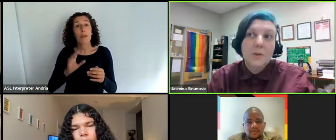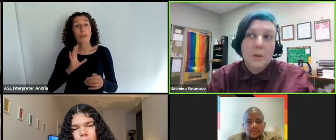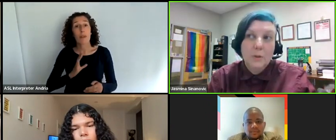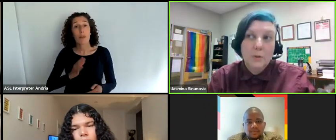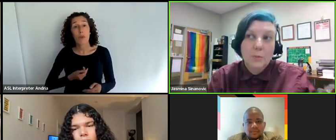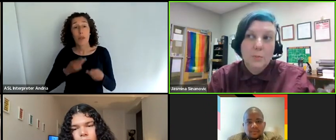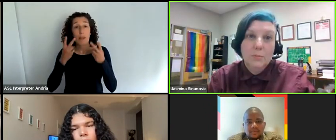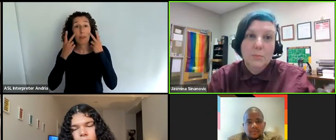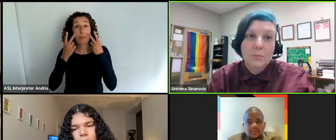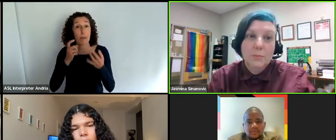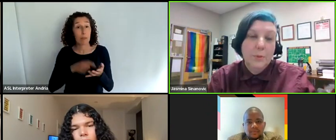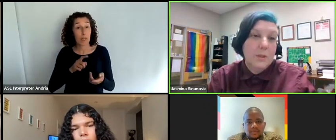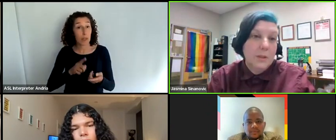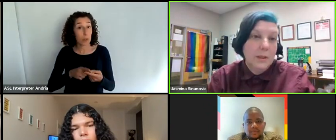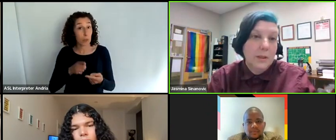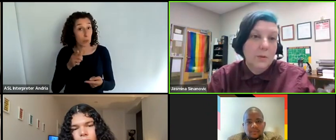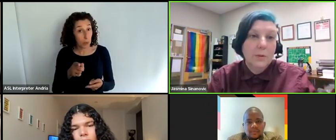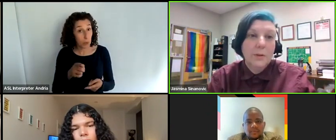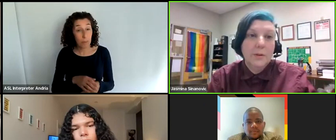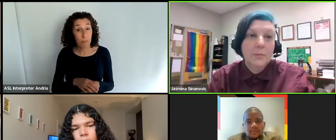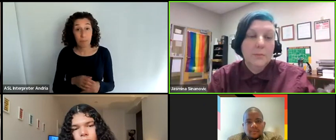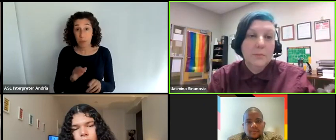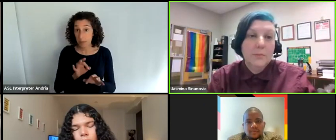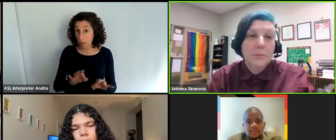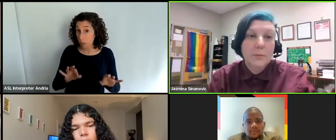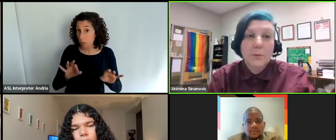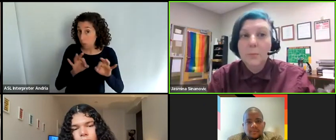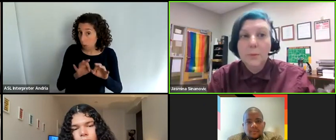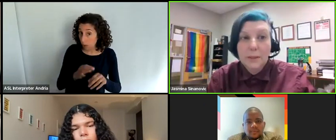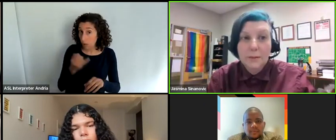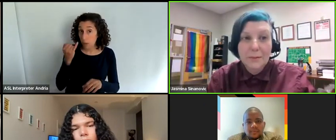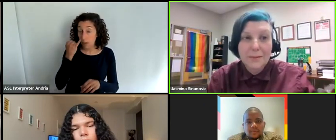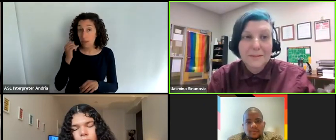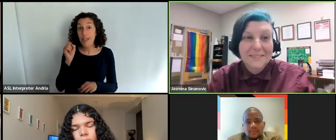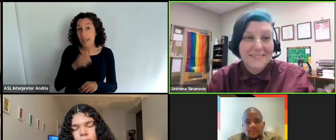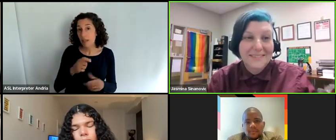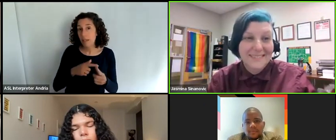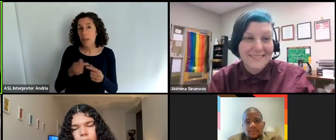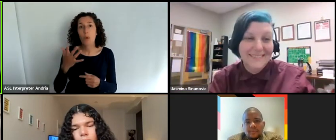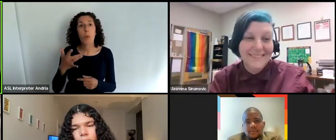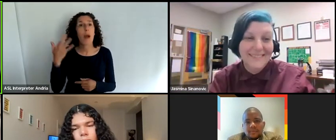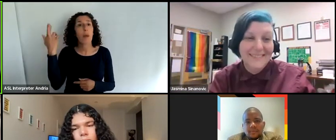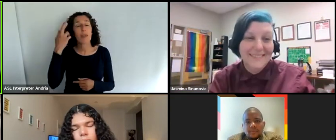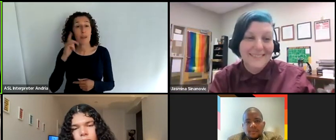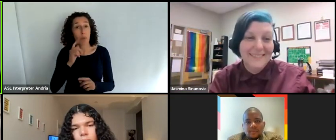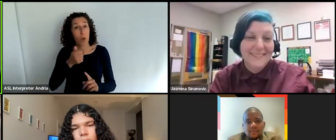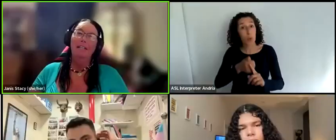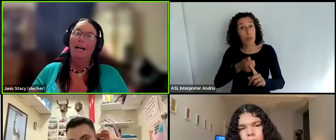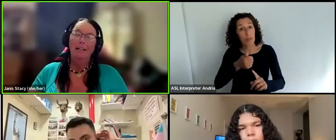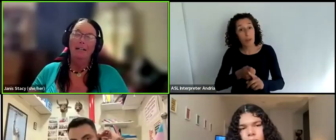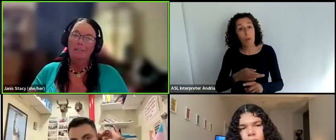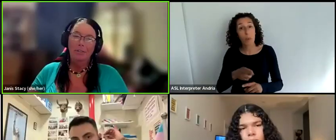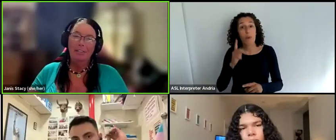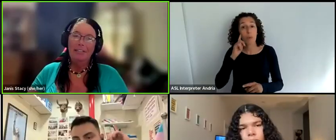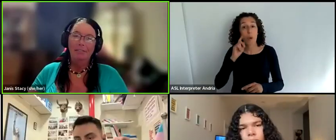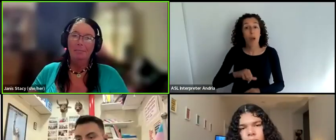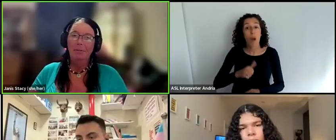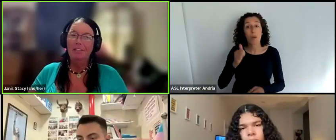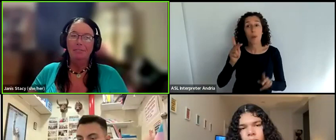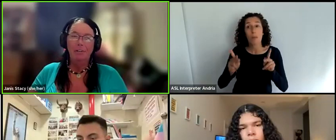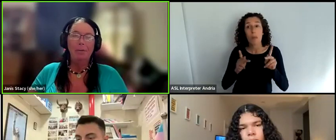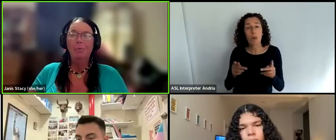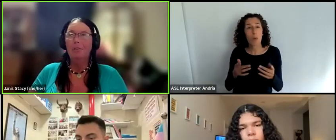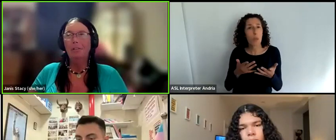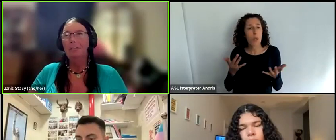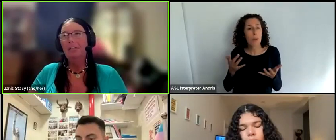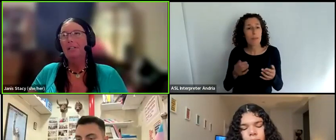is it important to you personally or globally? Right. Okay. Trans Day of